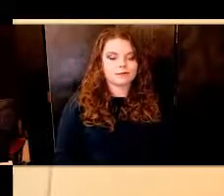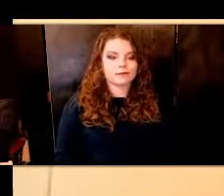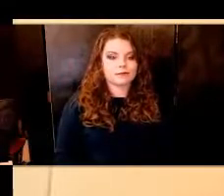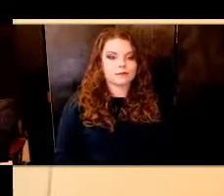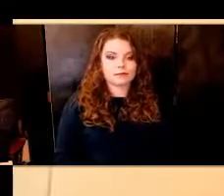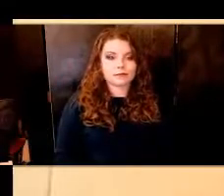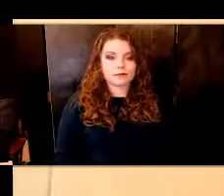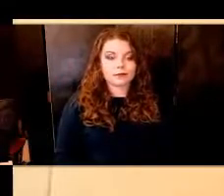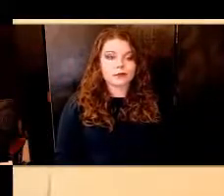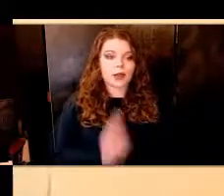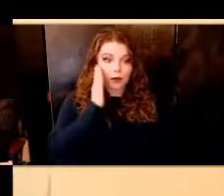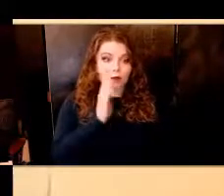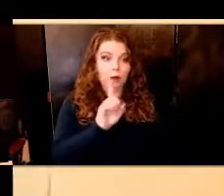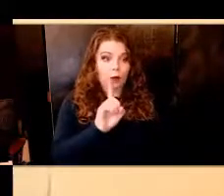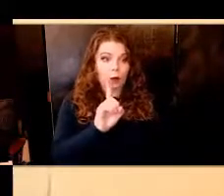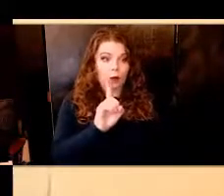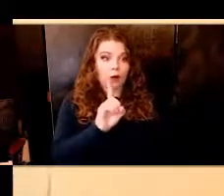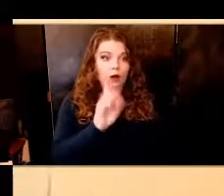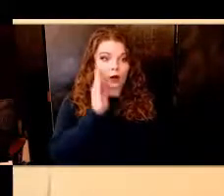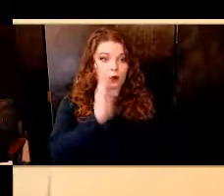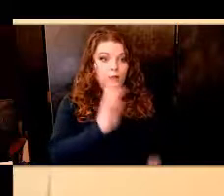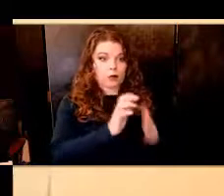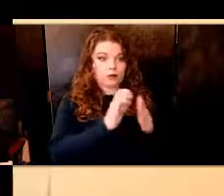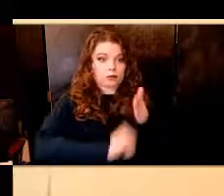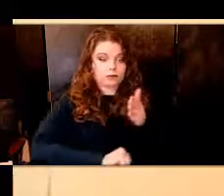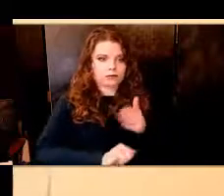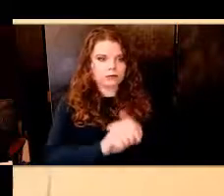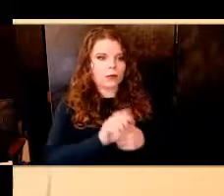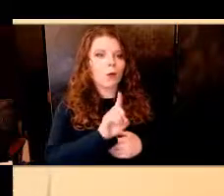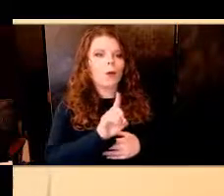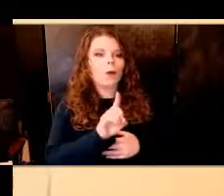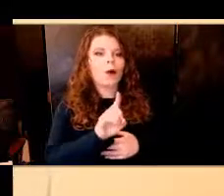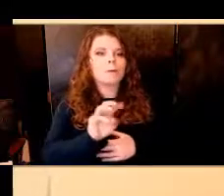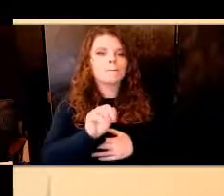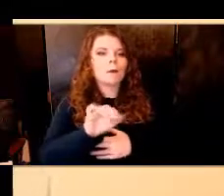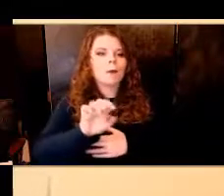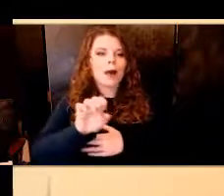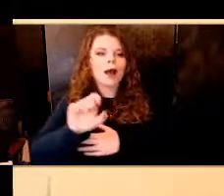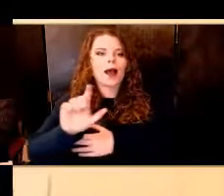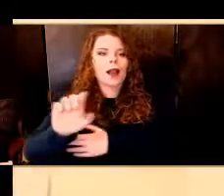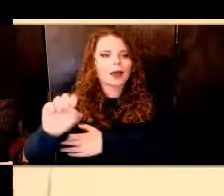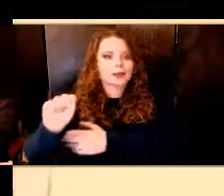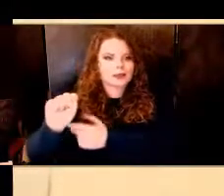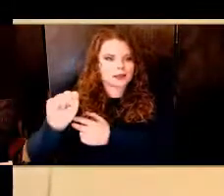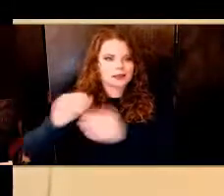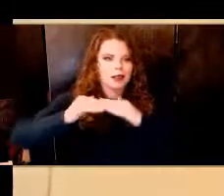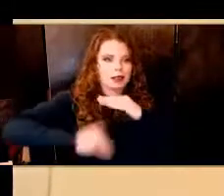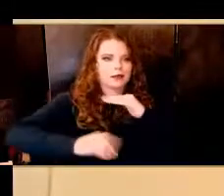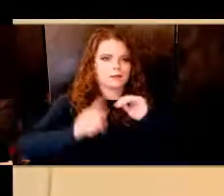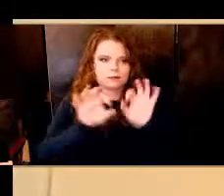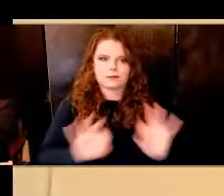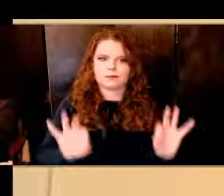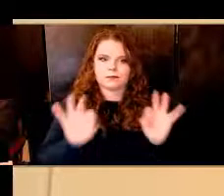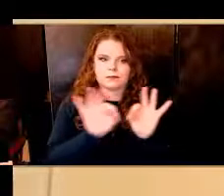And I'm taking 1 away because it says a mile less than Jack. That's really important. So 2